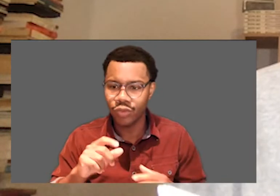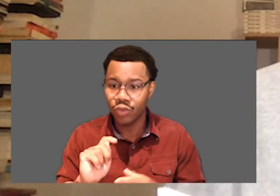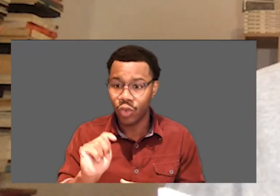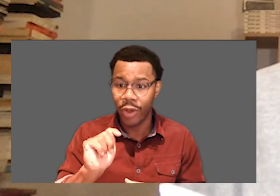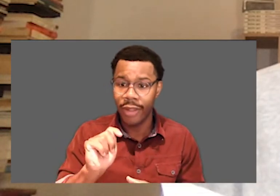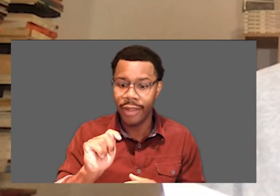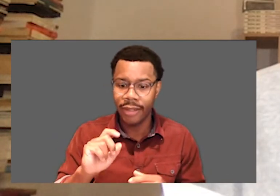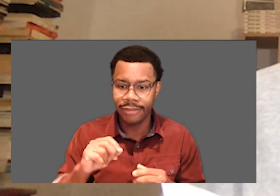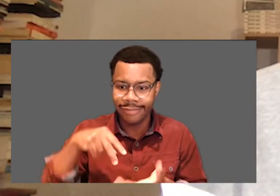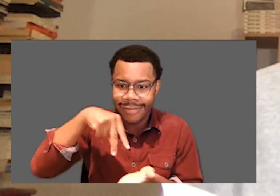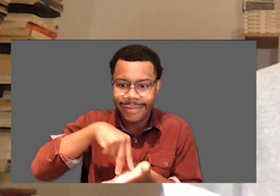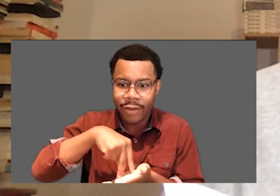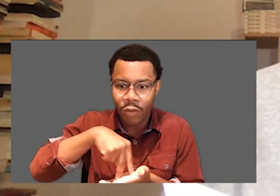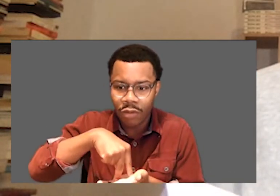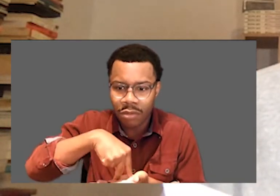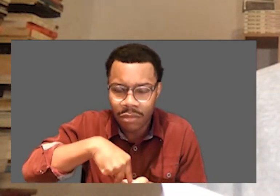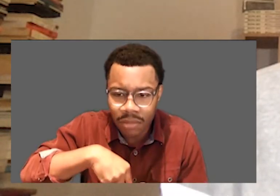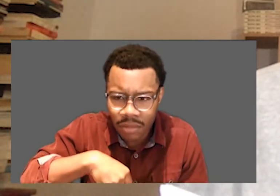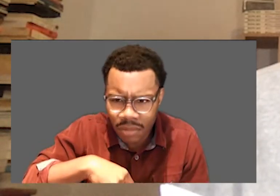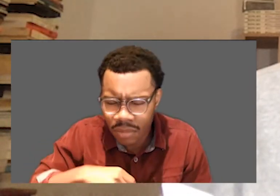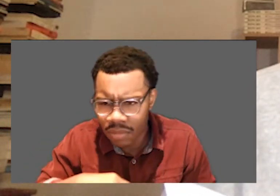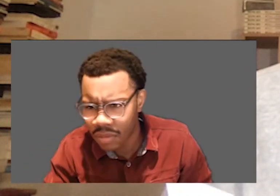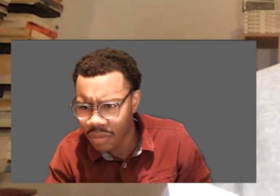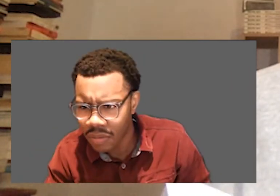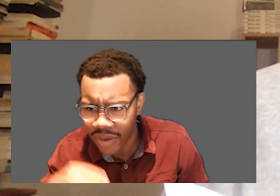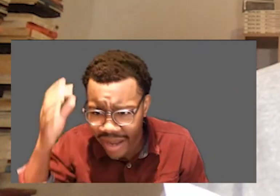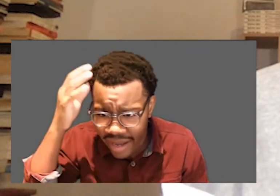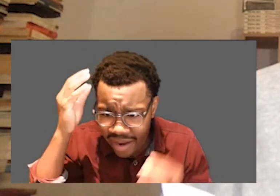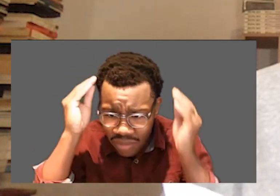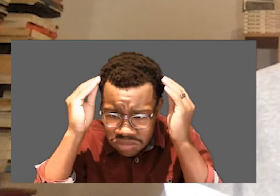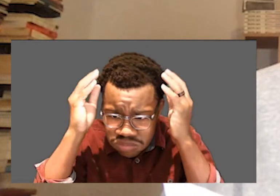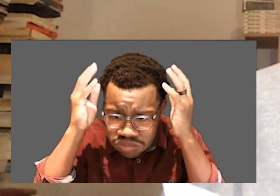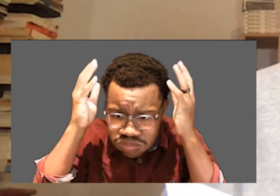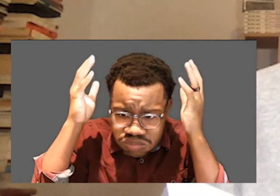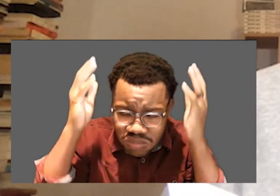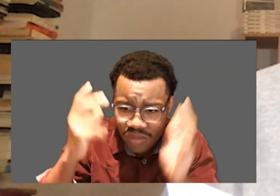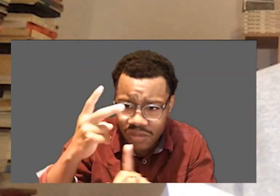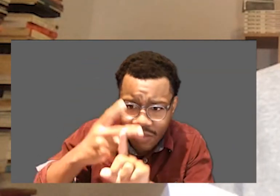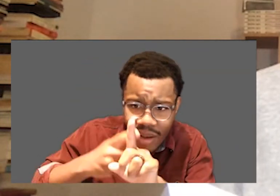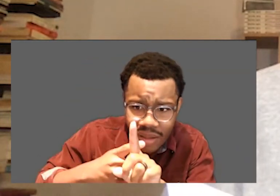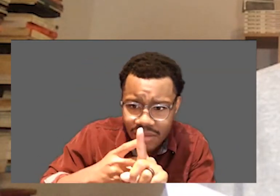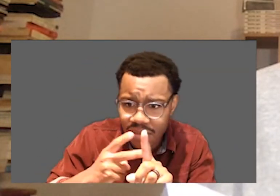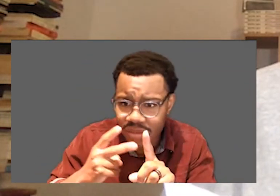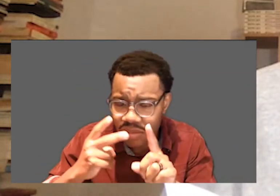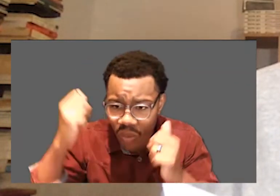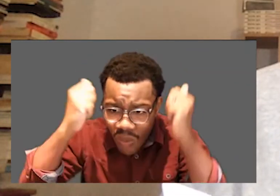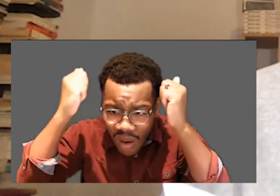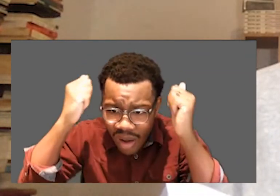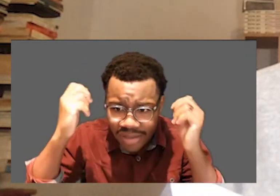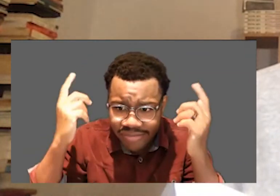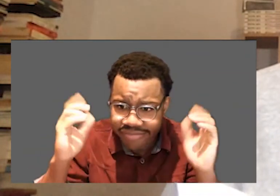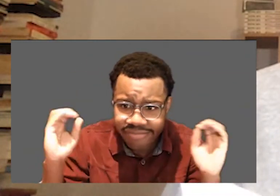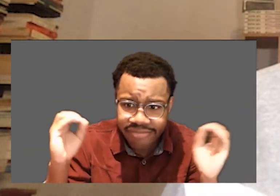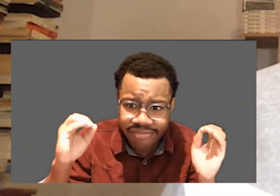hair was thick and 2 months grown, 2 months unwashed. I poked at a scar on my chin. where I had a